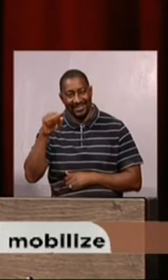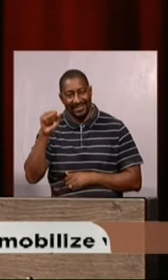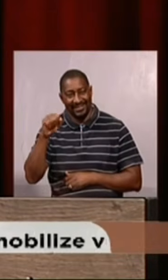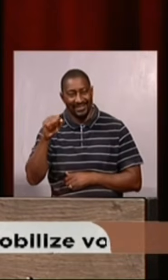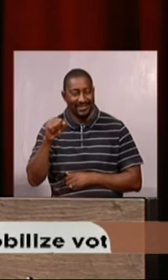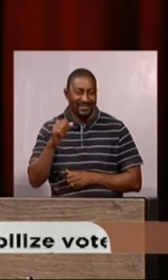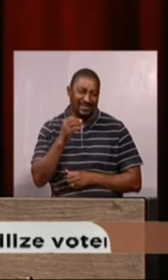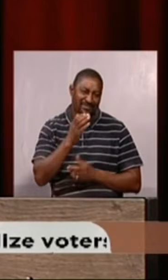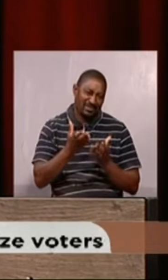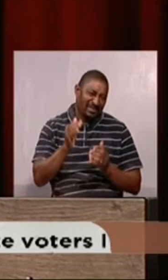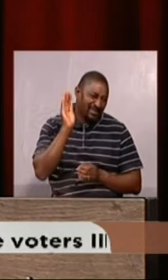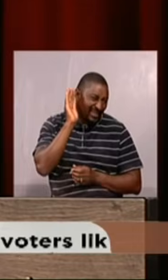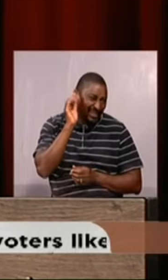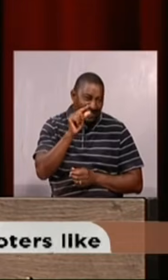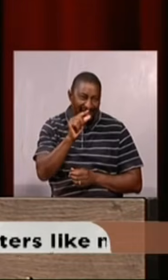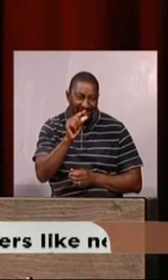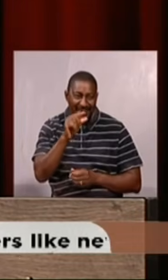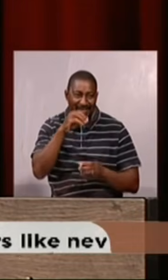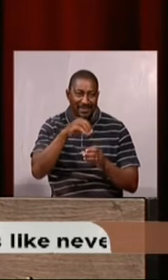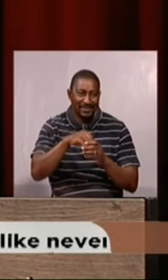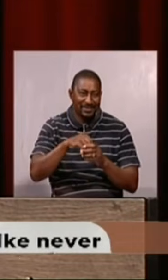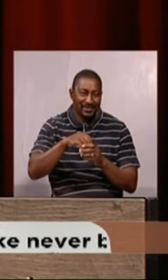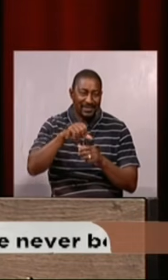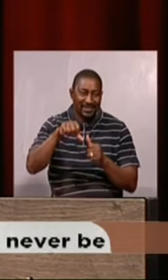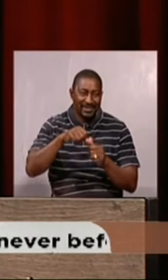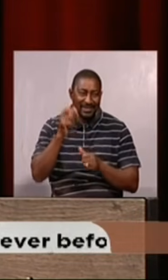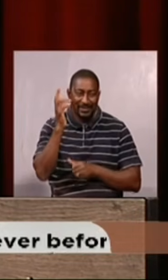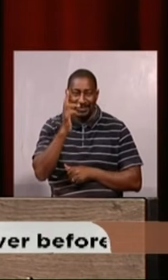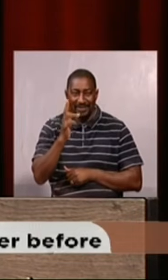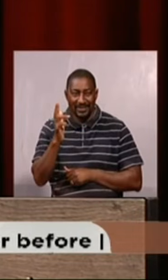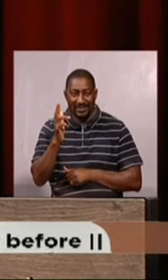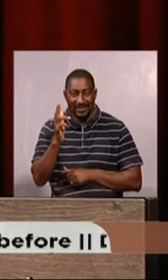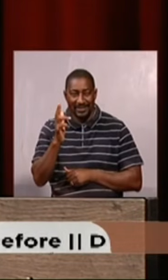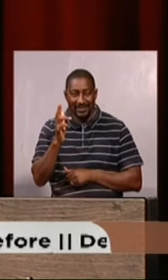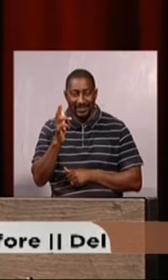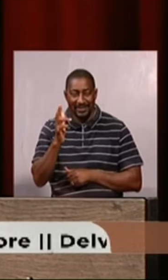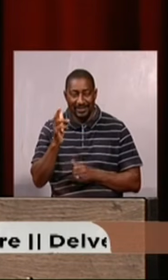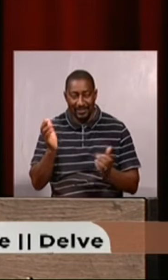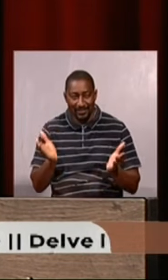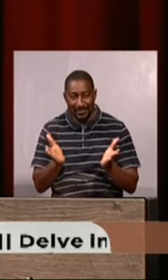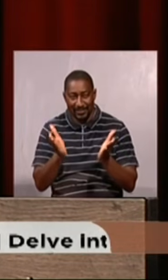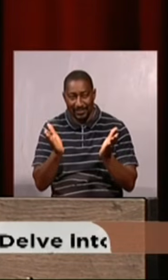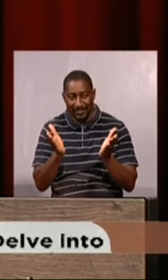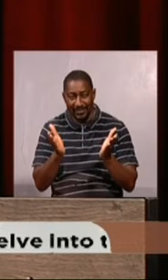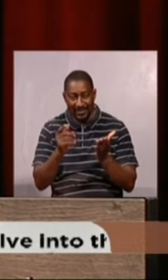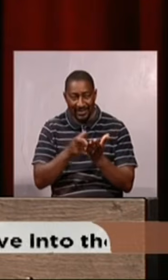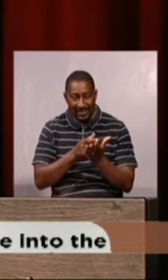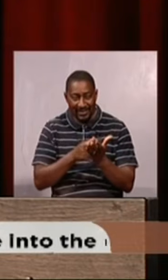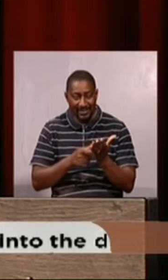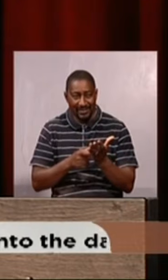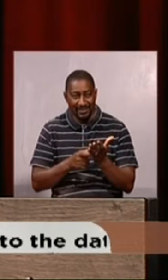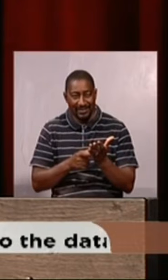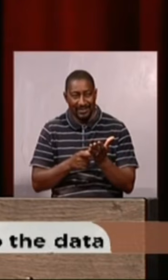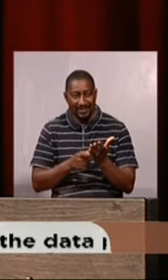I heard properly, engaging media personalities to take the floor to use their platforms to also promote, elections and voters,